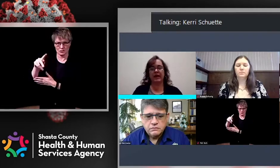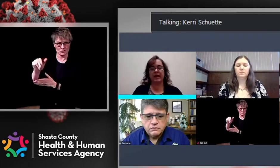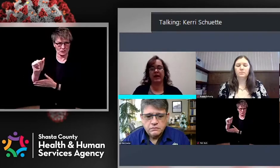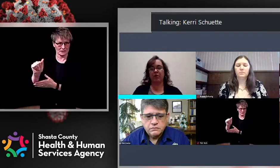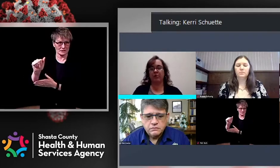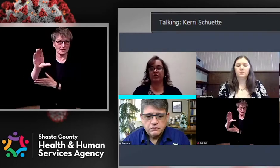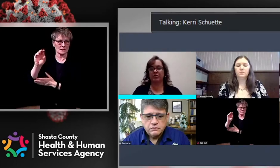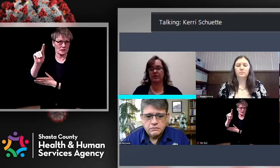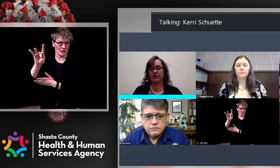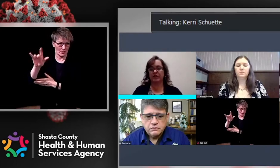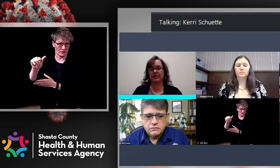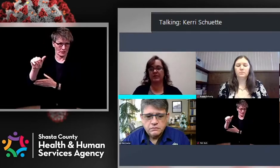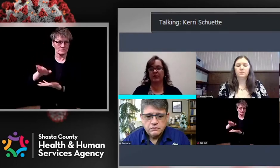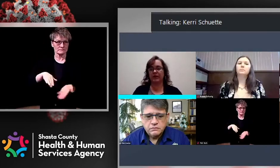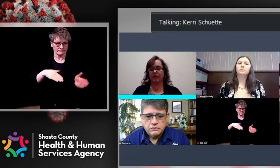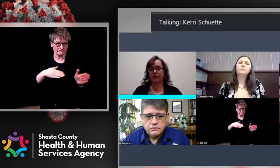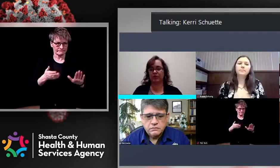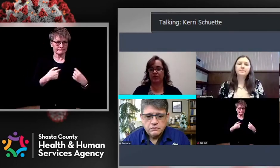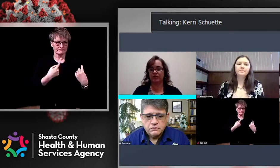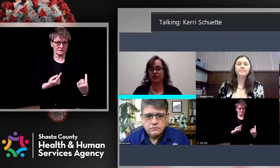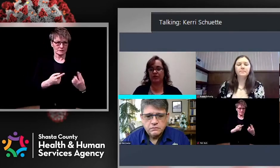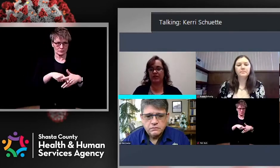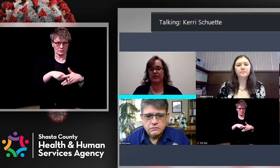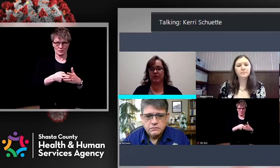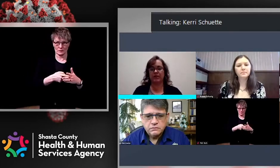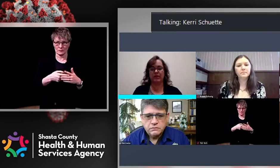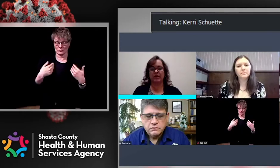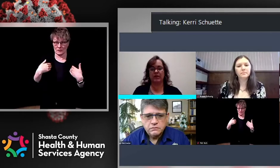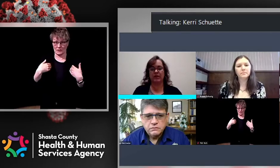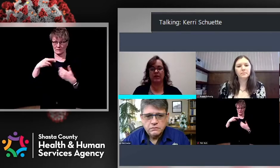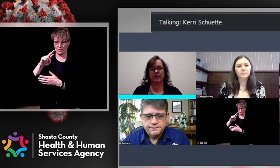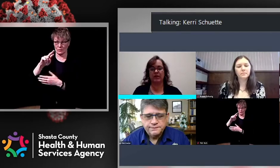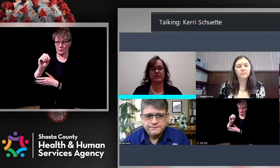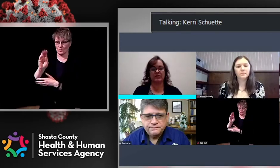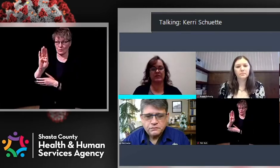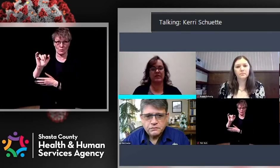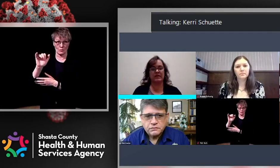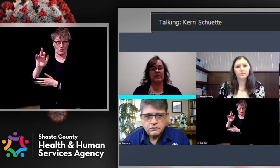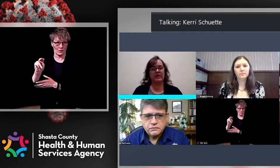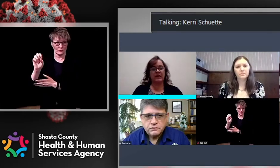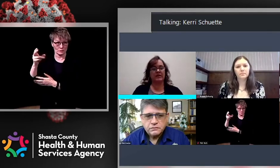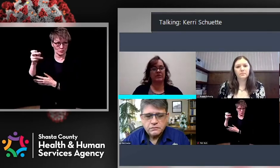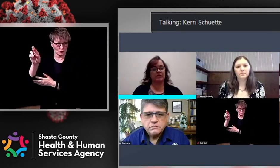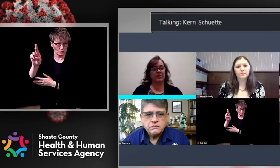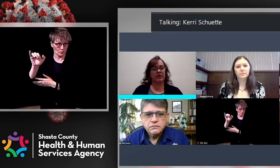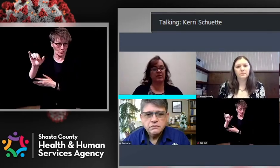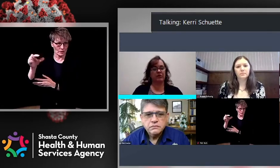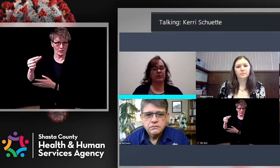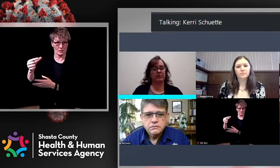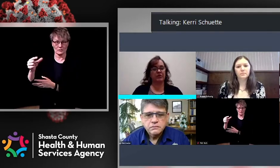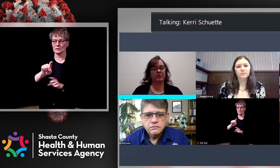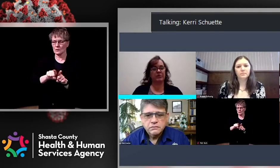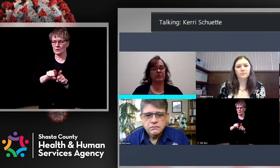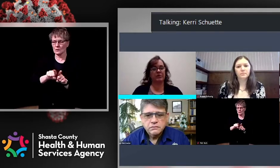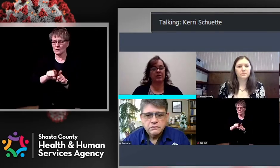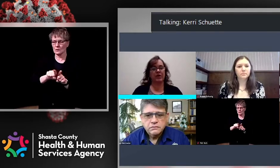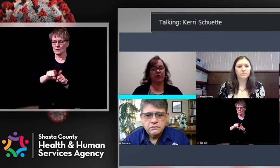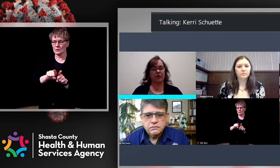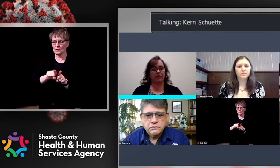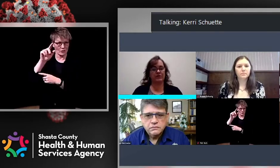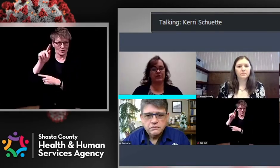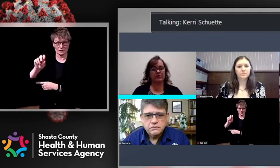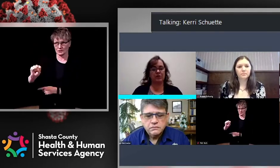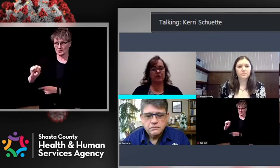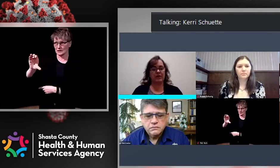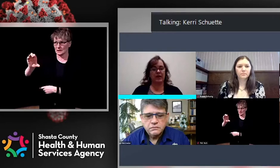Today with us, we have Robin Schurig. She is the Public Health Director for the Shasta County Health and Human Services Agency, and Dr. Karen Ramstrom, who is